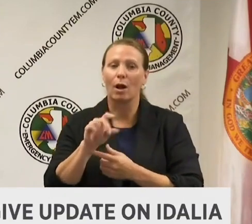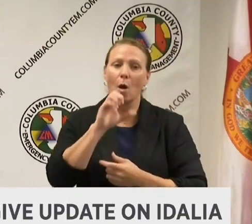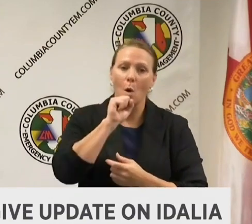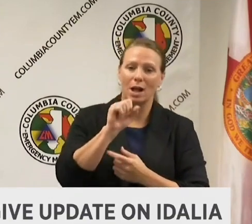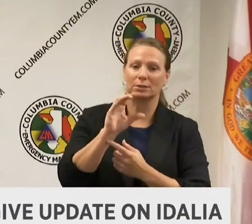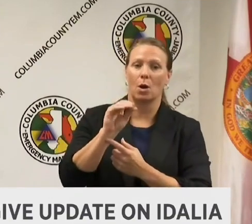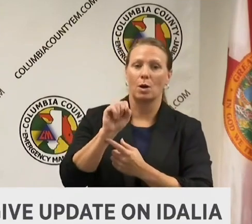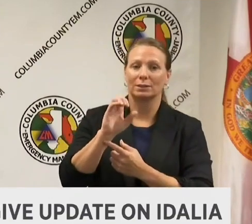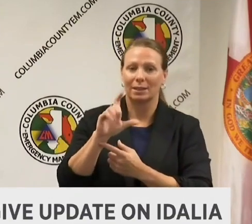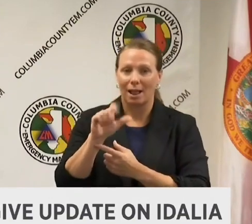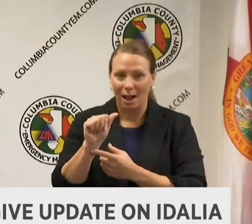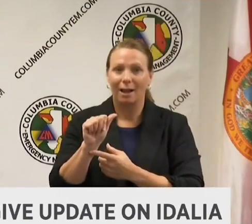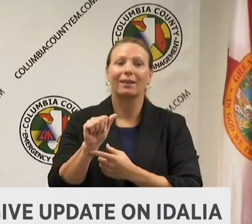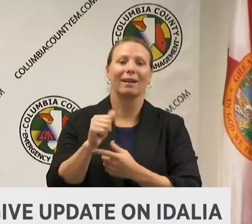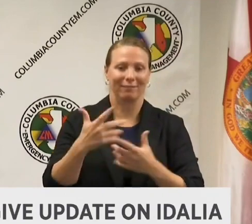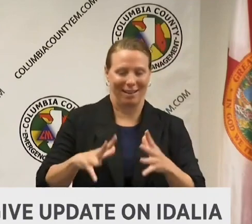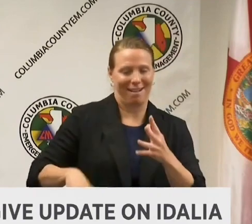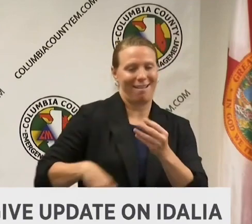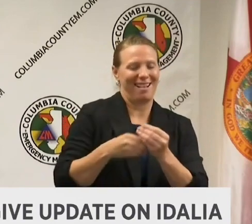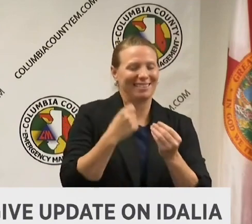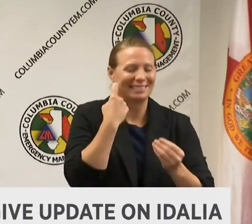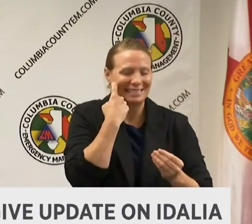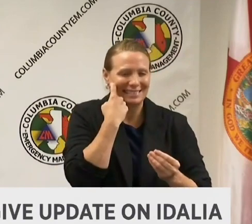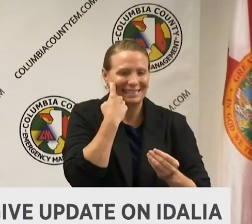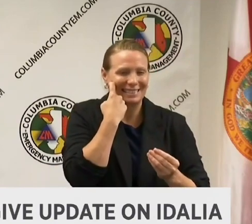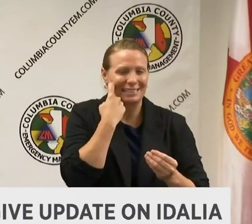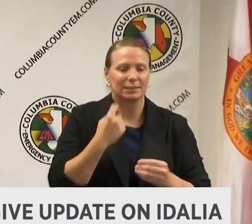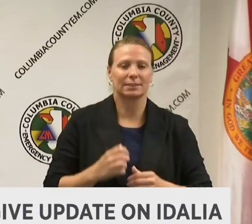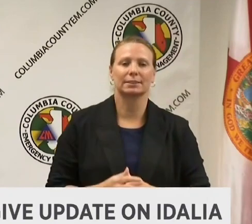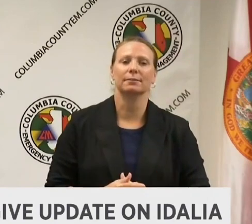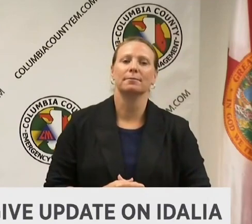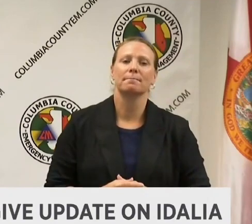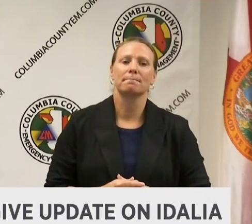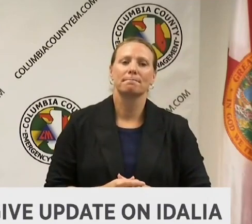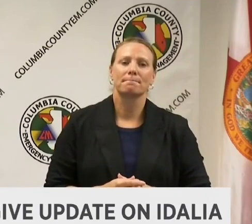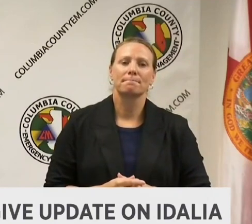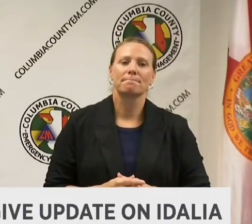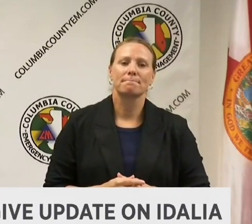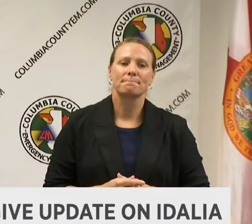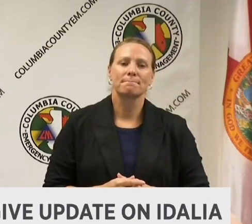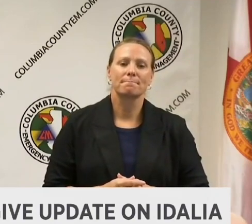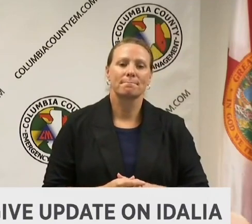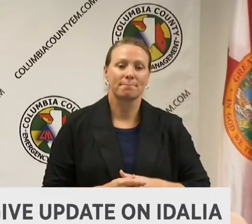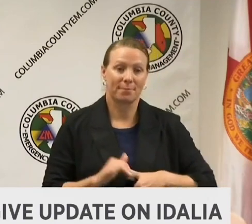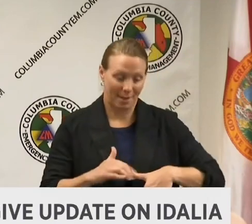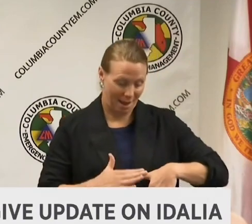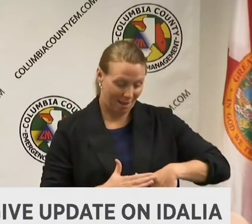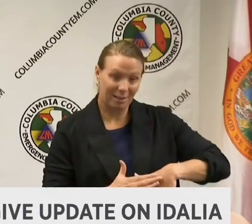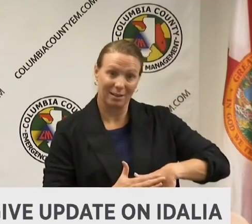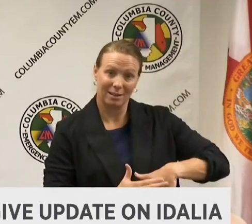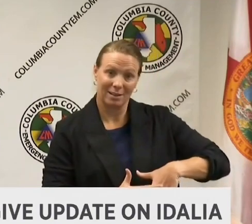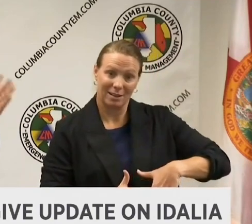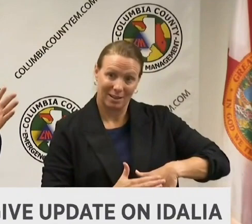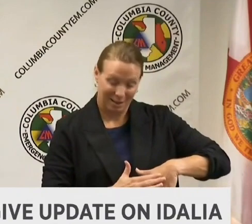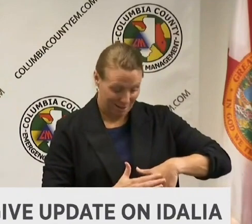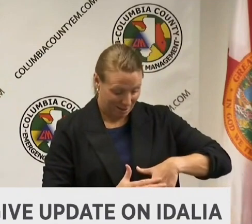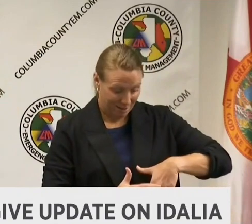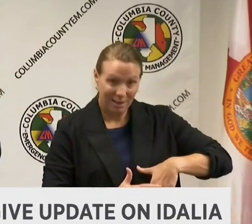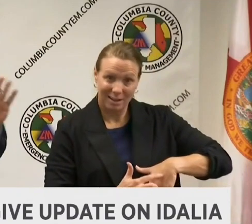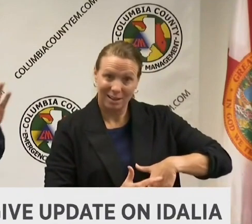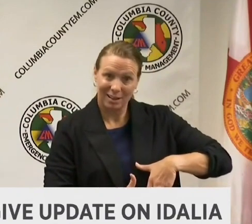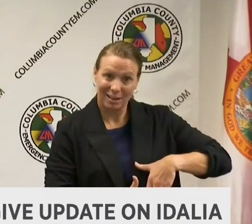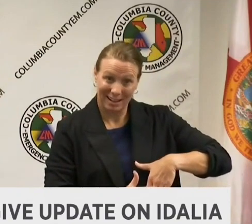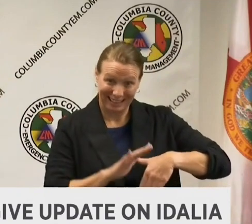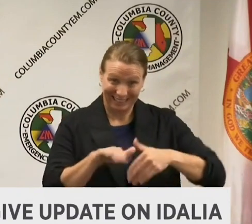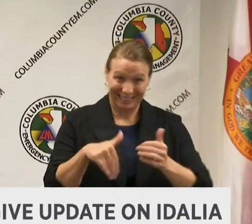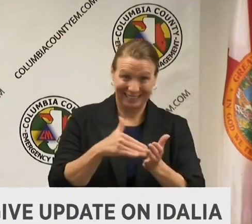and so, you know, pretty much that top of the state all the way into central Florida. Maybe excluding